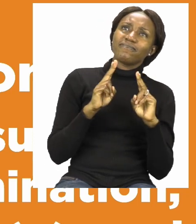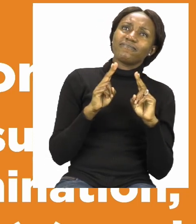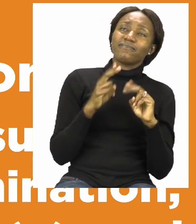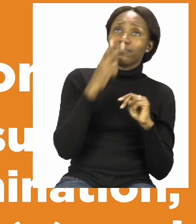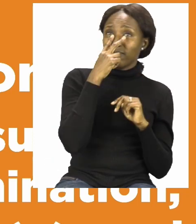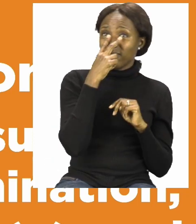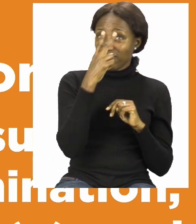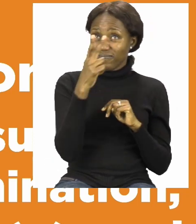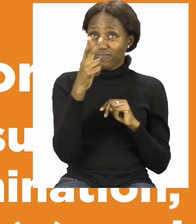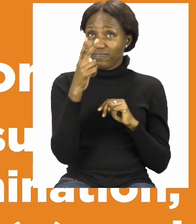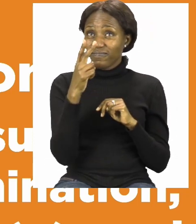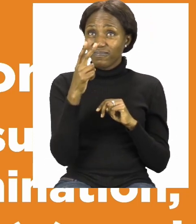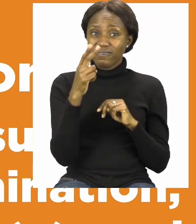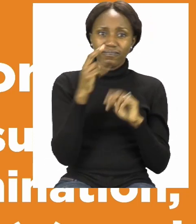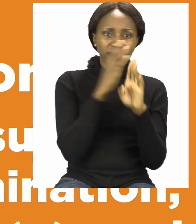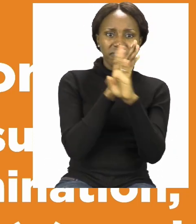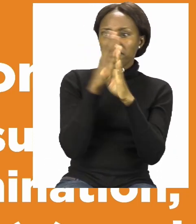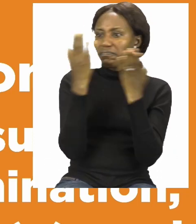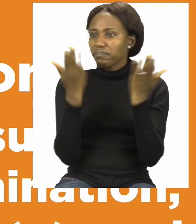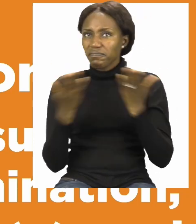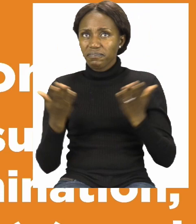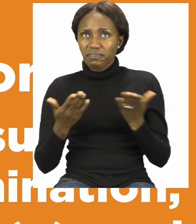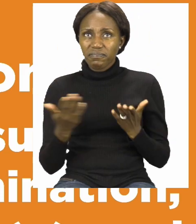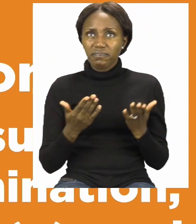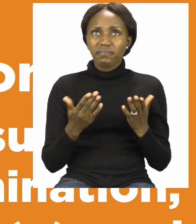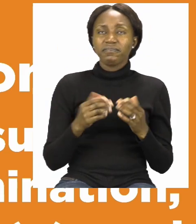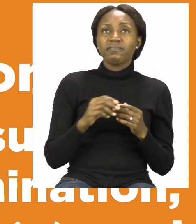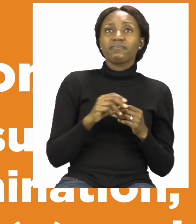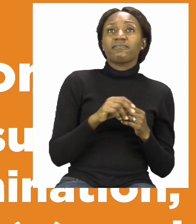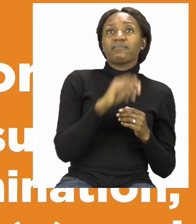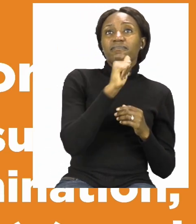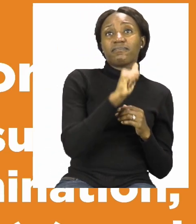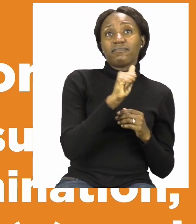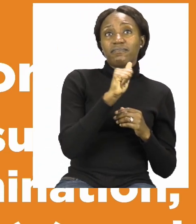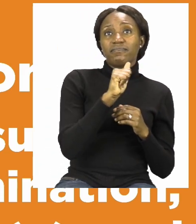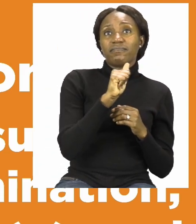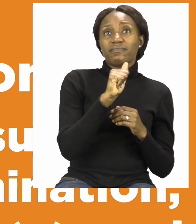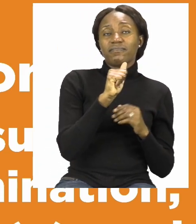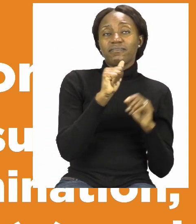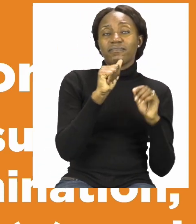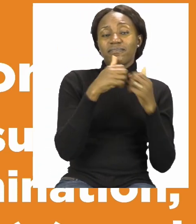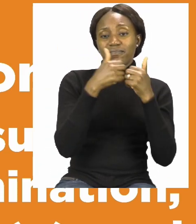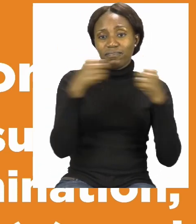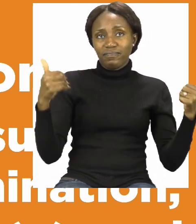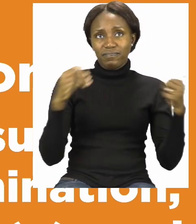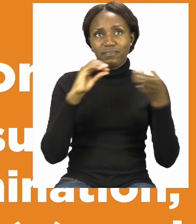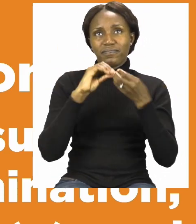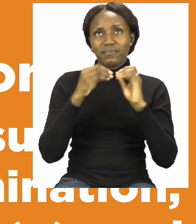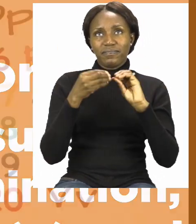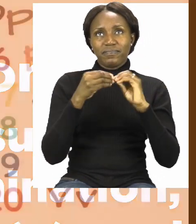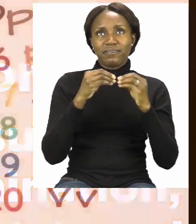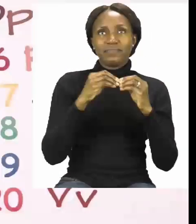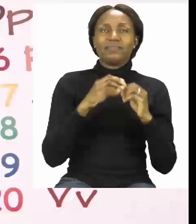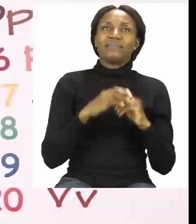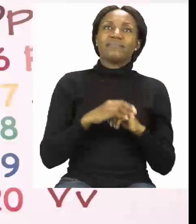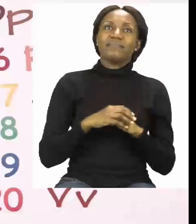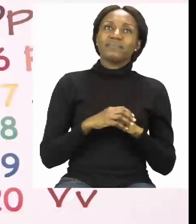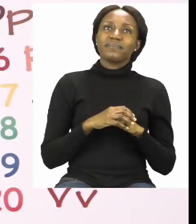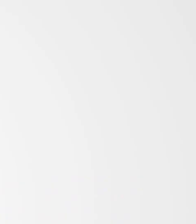visual discrimination, vowel, and decomposition.